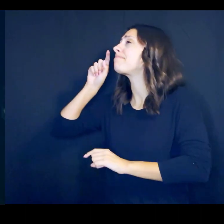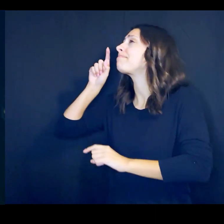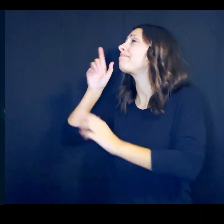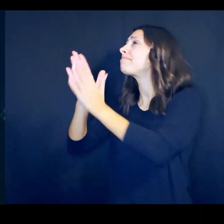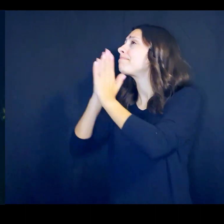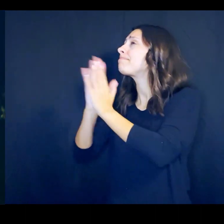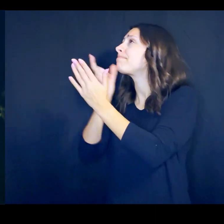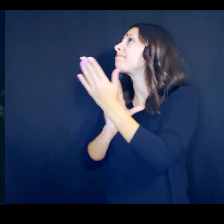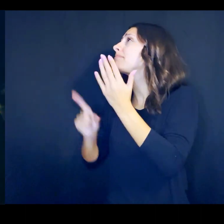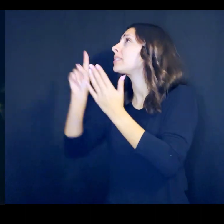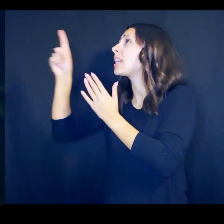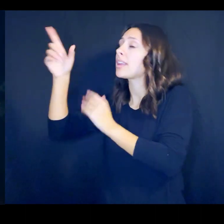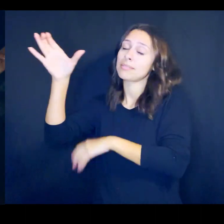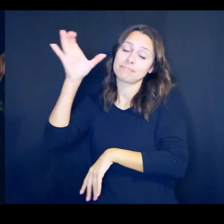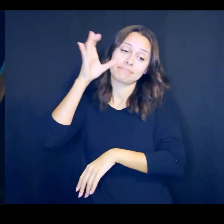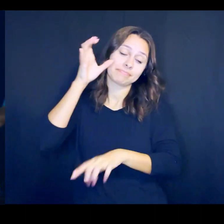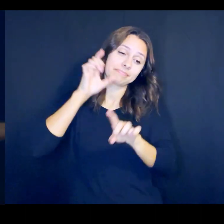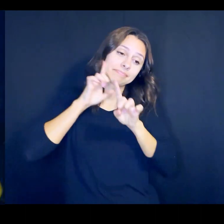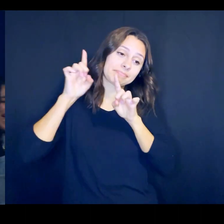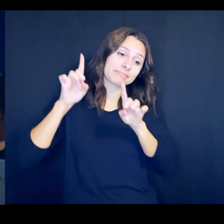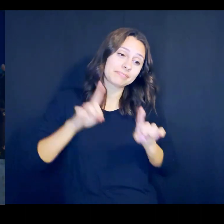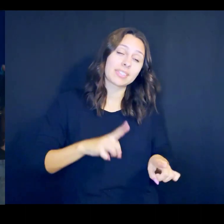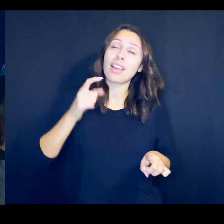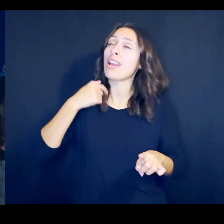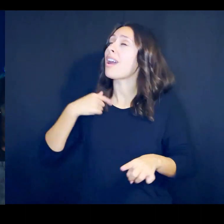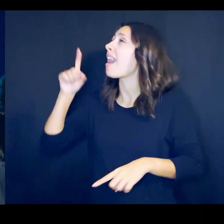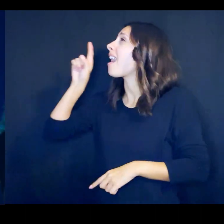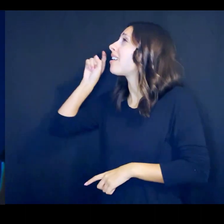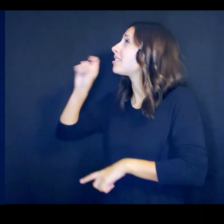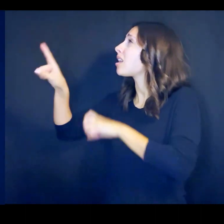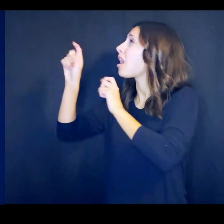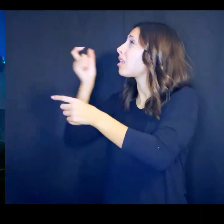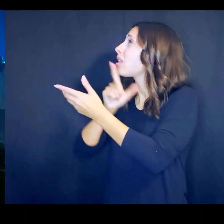I sought the Lord and he heard. Let me hear you sing.